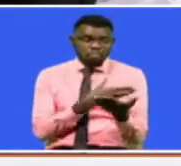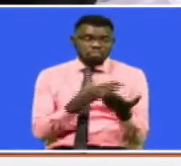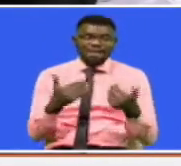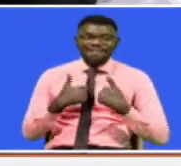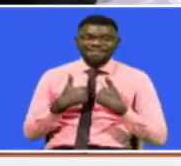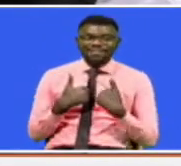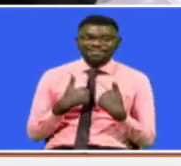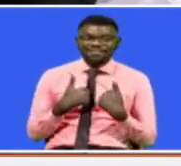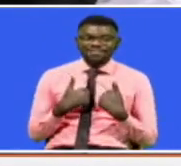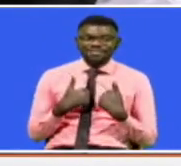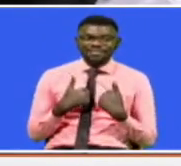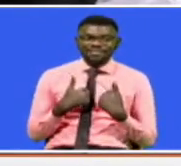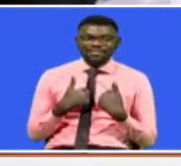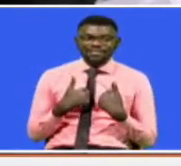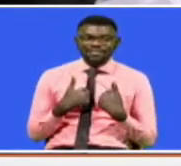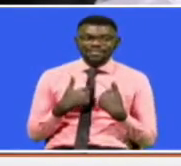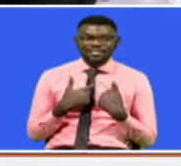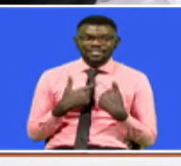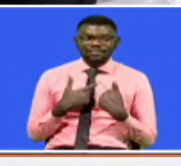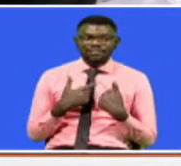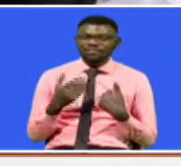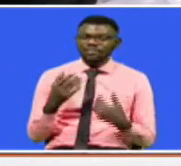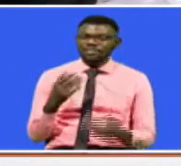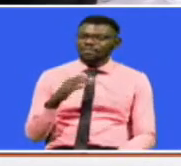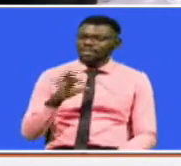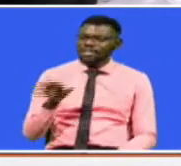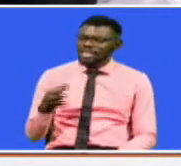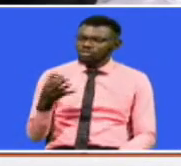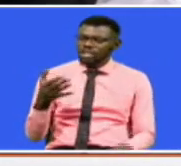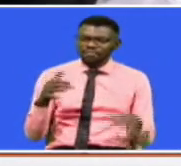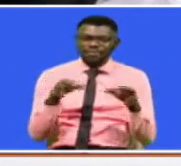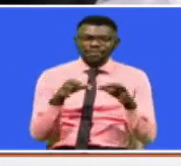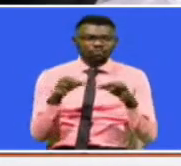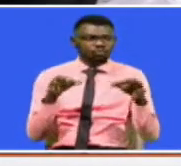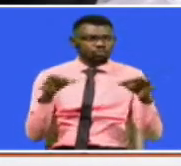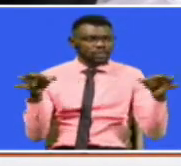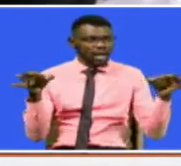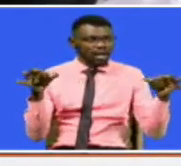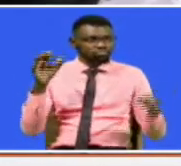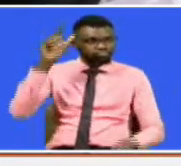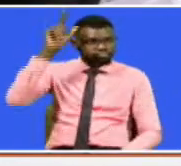to gravel nearly 3,000 kilometers of rural roads,